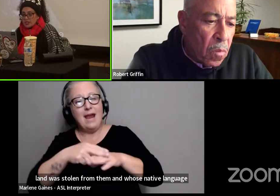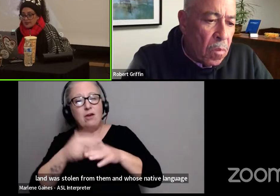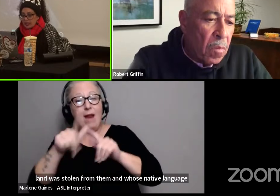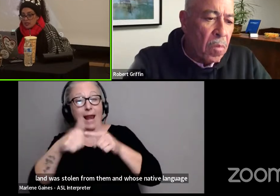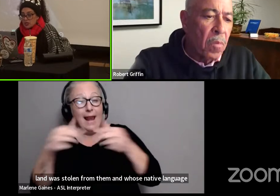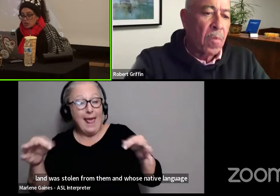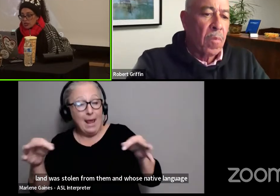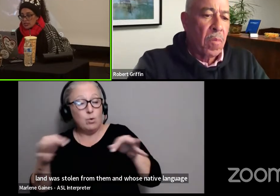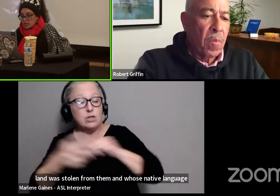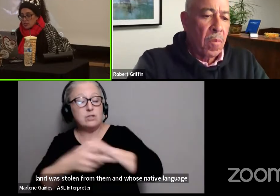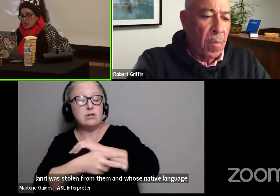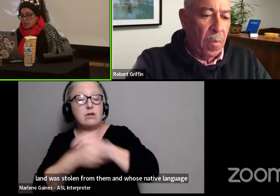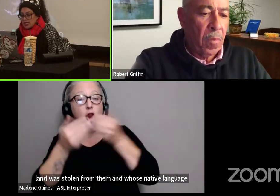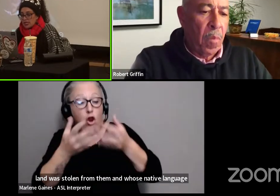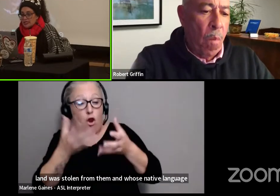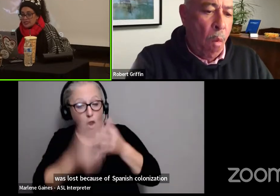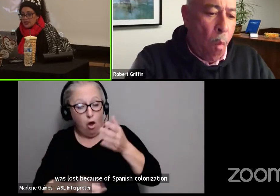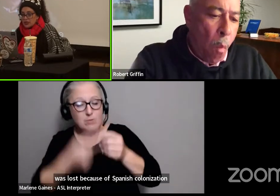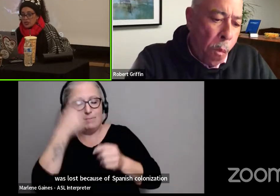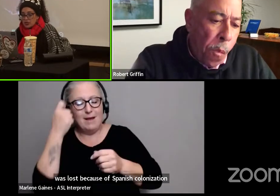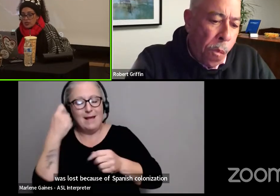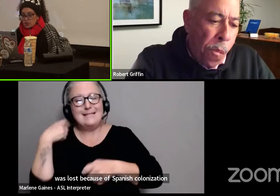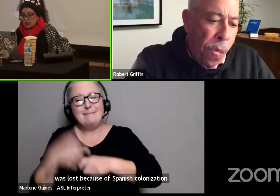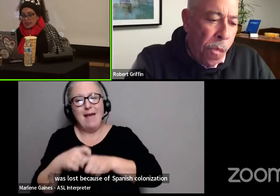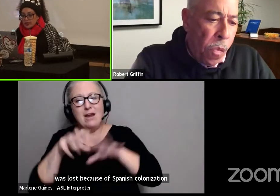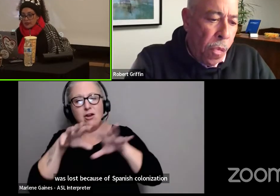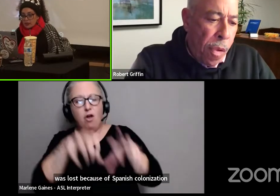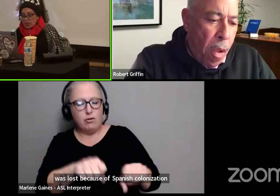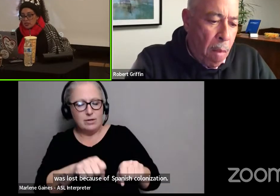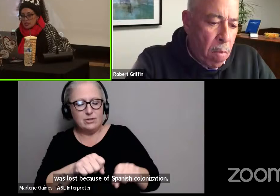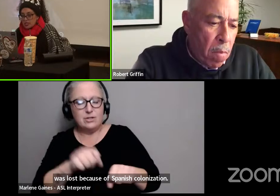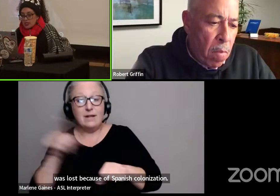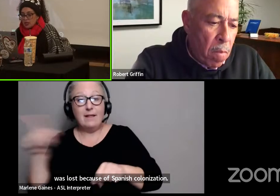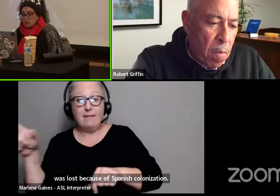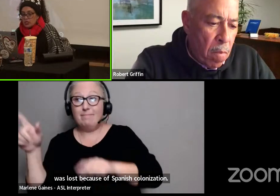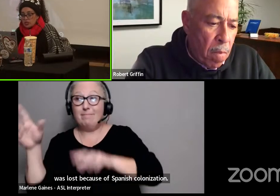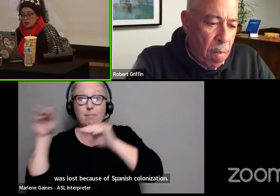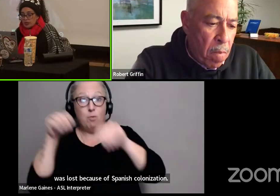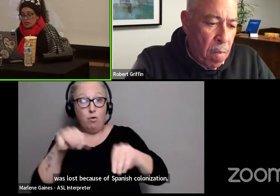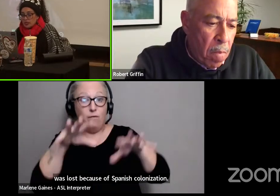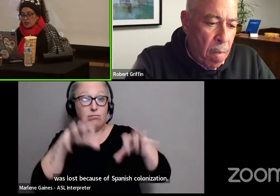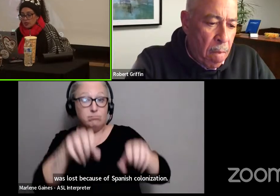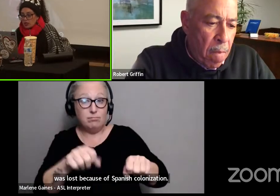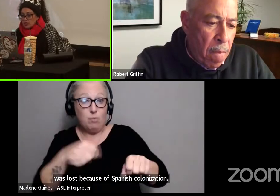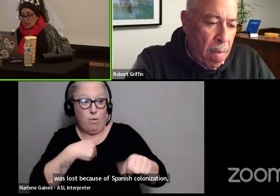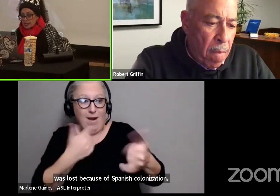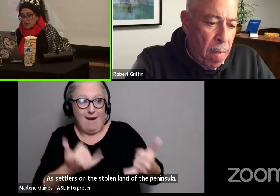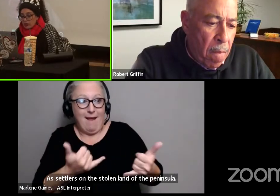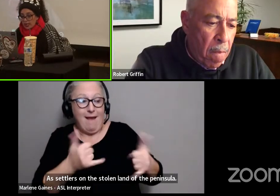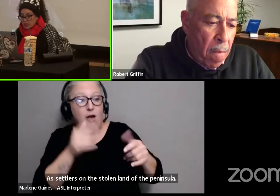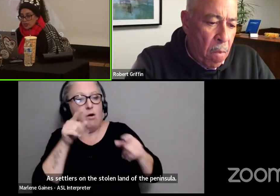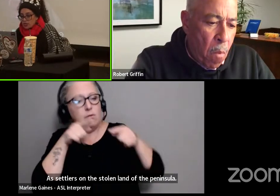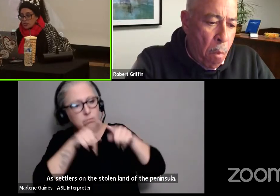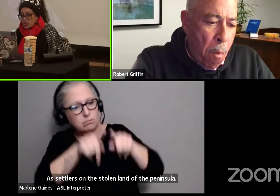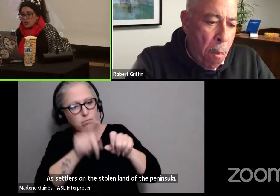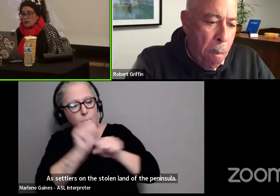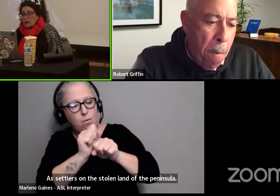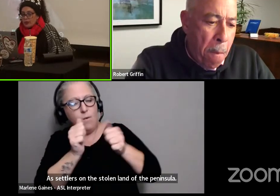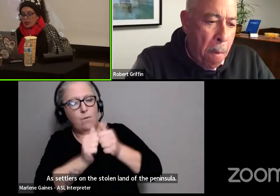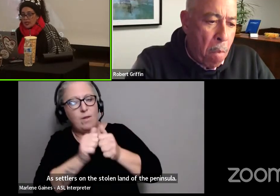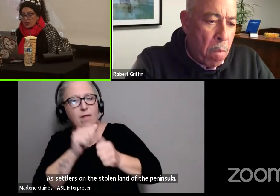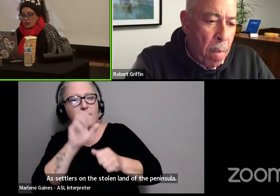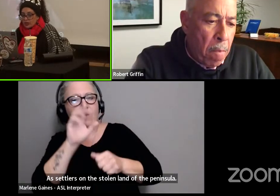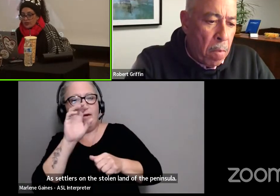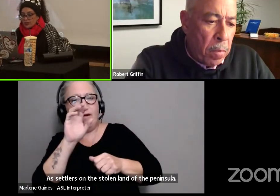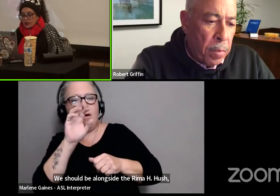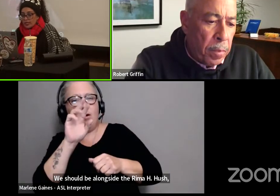of Spanish colonization. As settlers on the stolen land of the peninsula, we should be, alongside the Ramaytush,